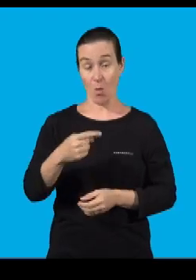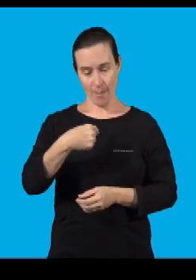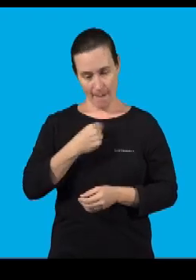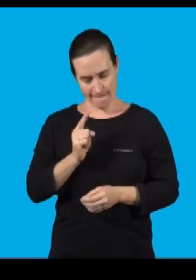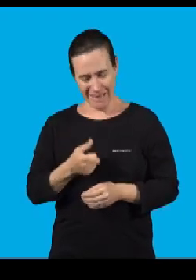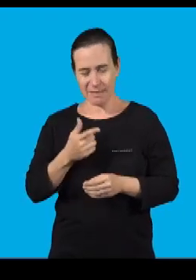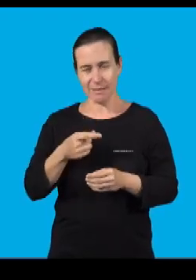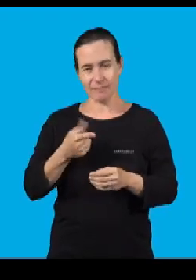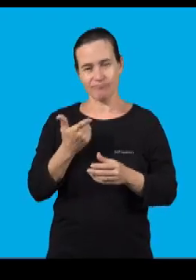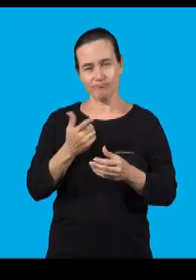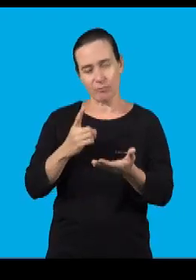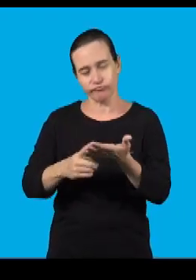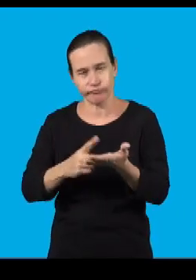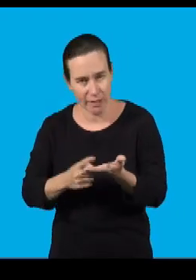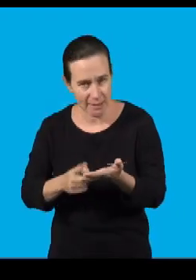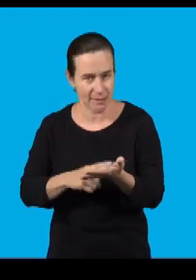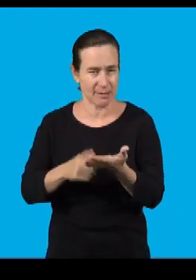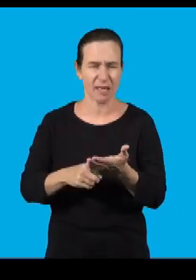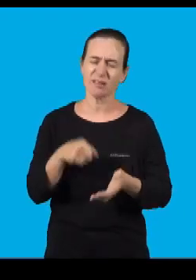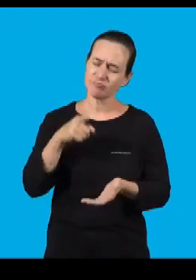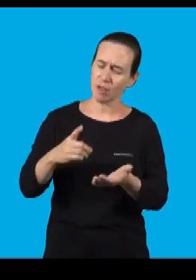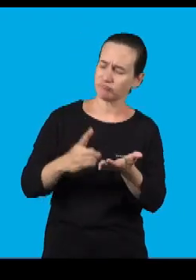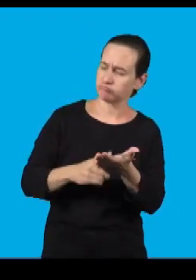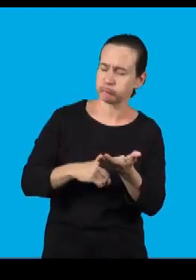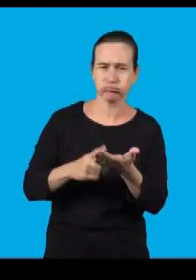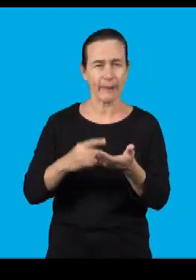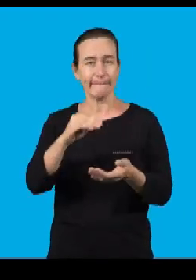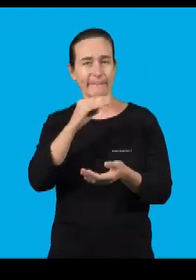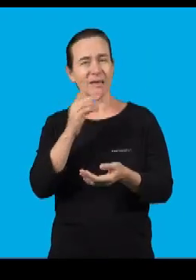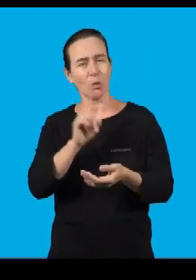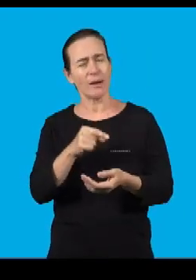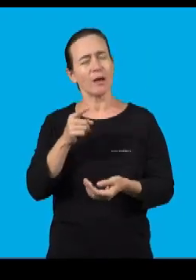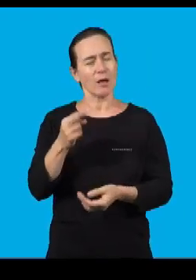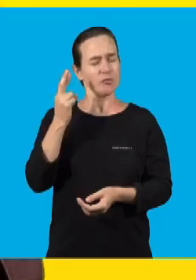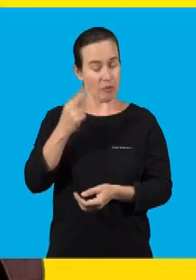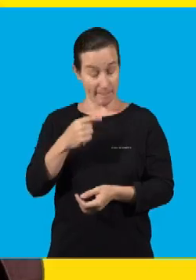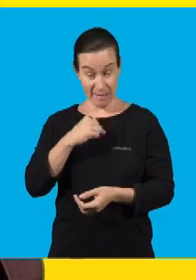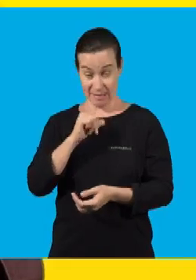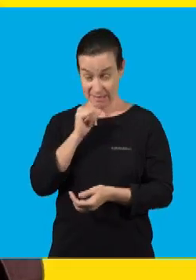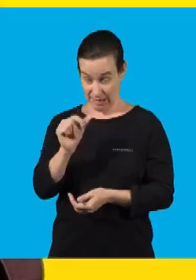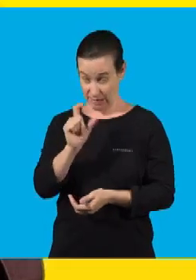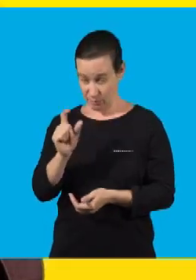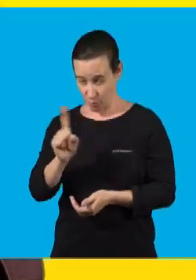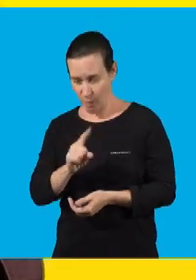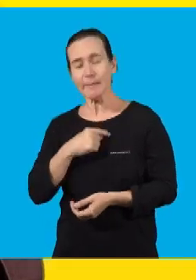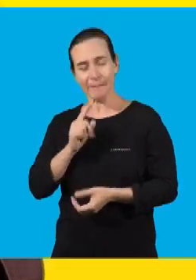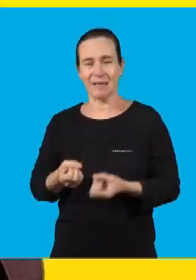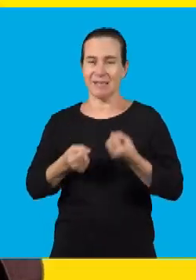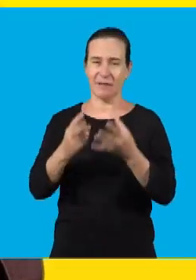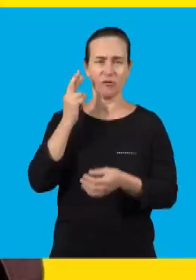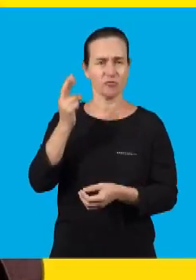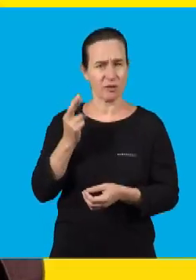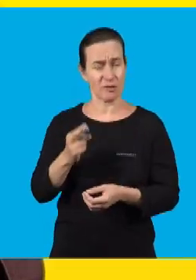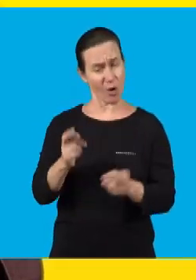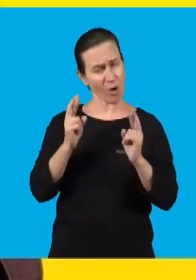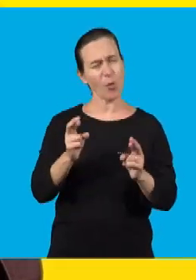to discuss. All right. Now remember, when we discuss, we need to give reasons why we're saying so. All right. So